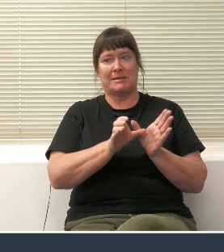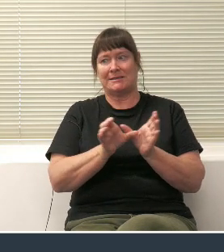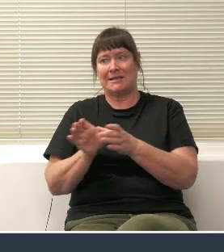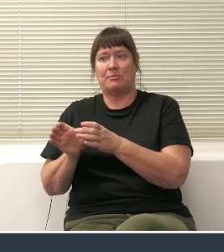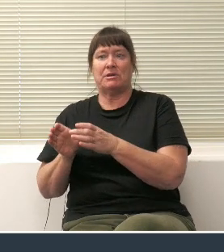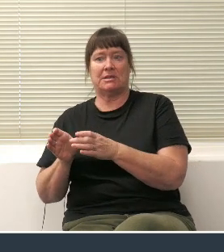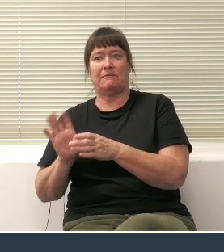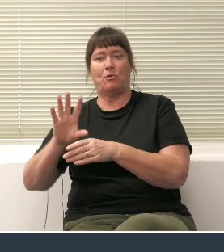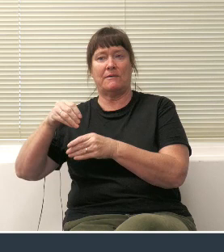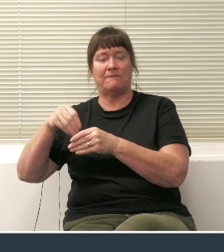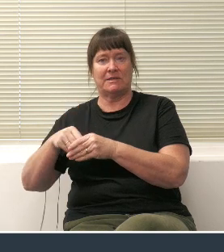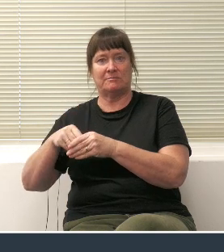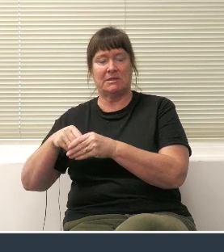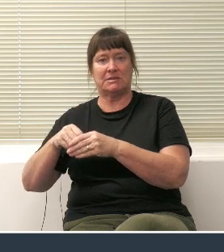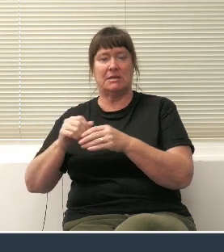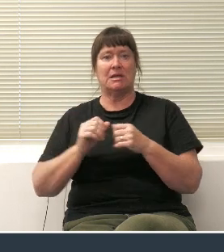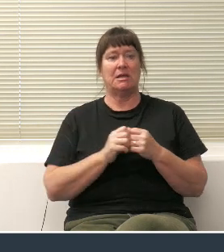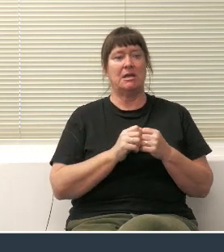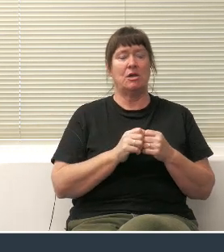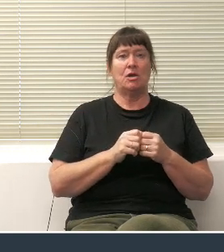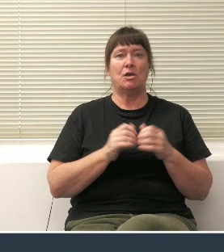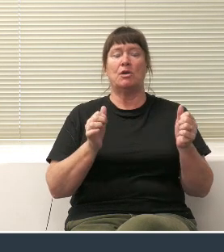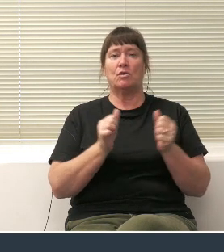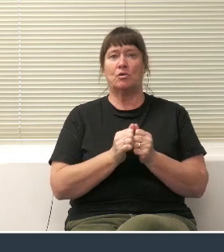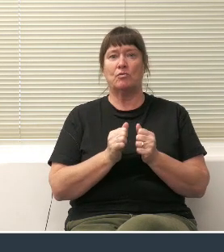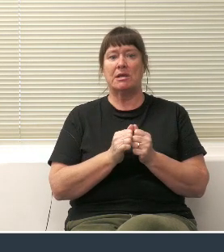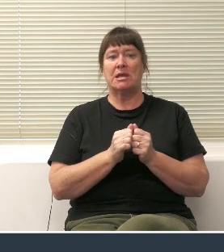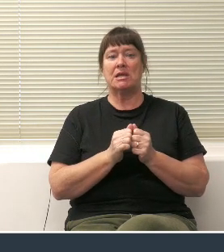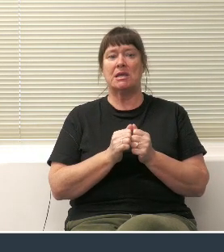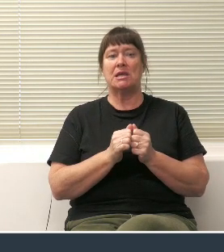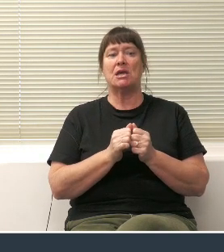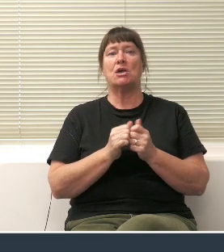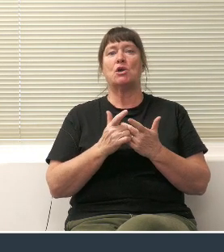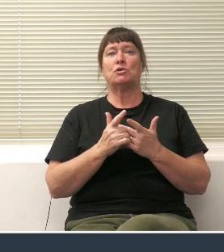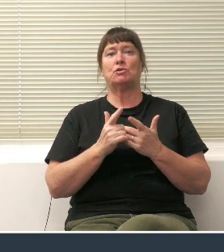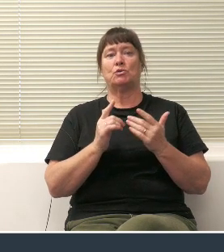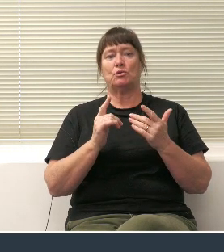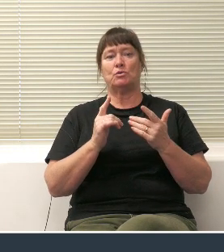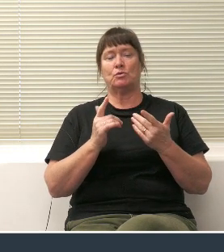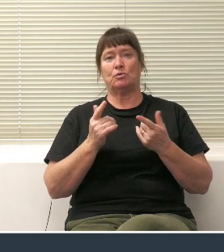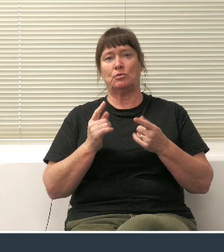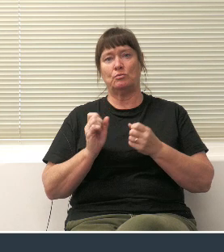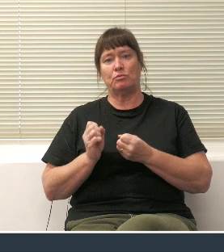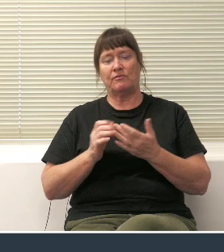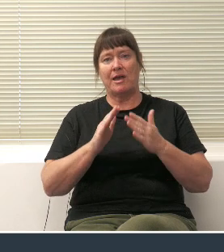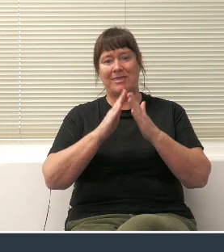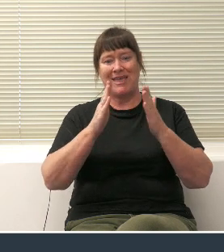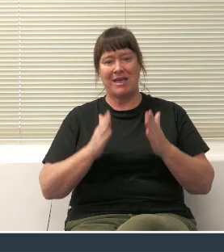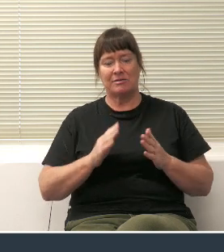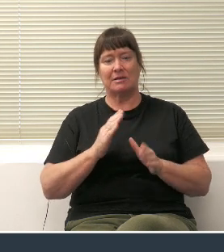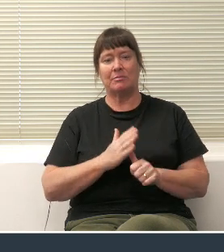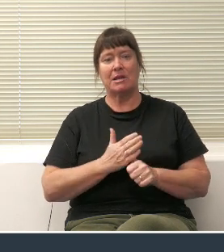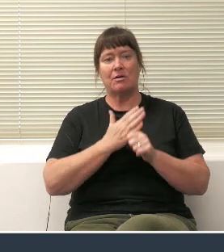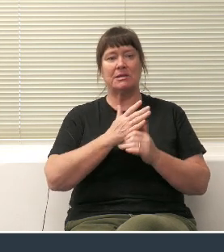Part 4, resolve to deliver council strategic housing priorities under a mixed or independent delivery model